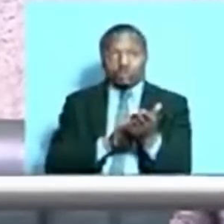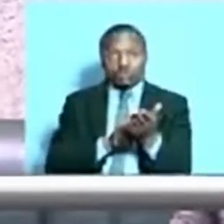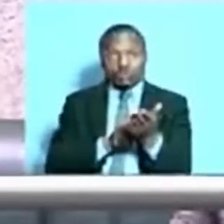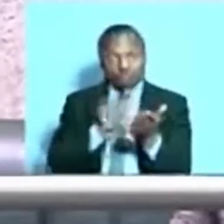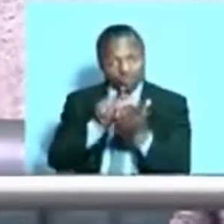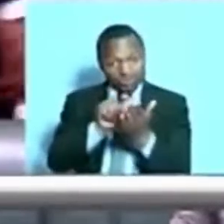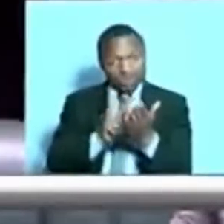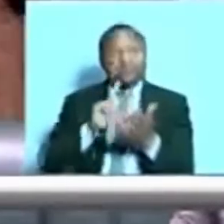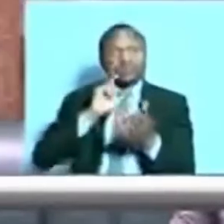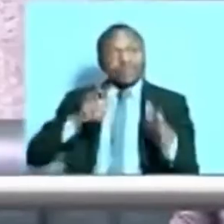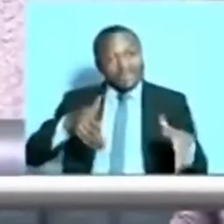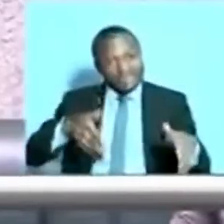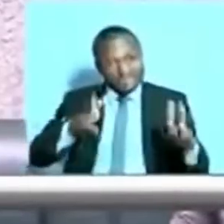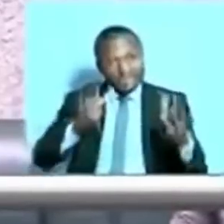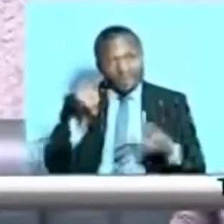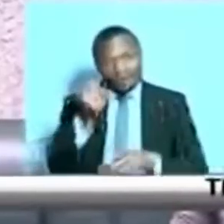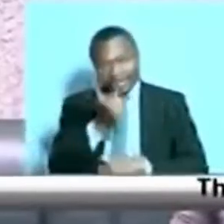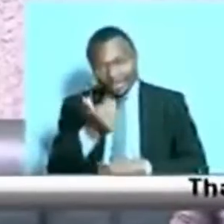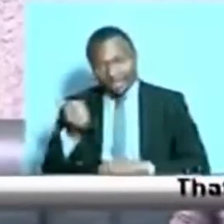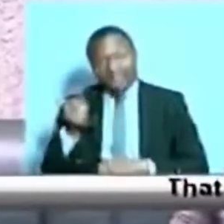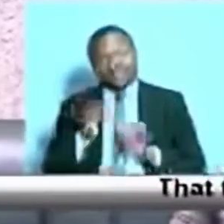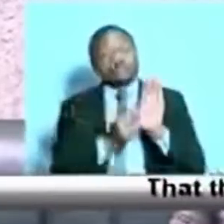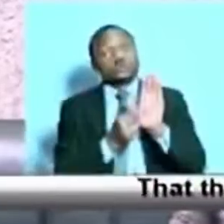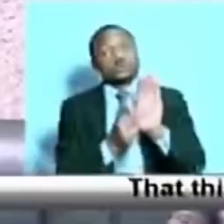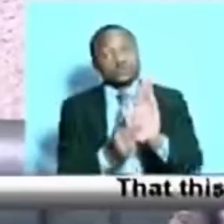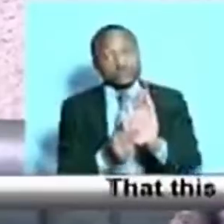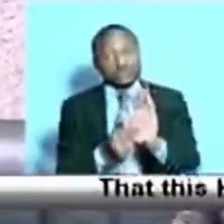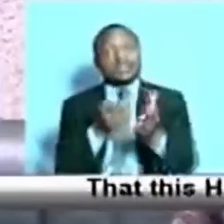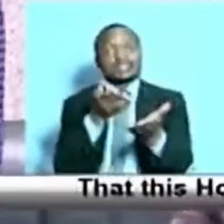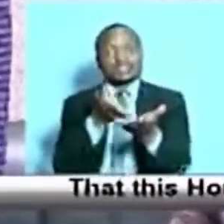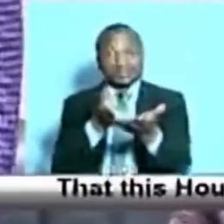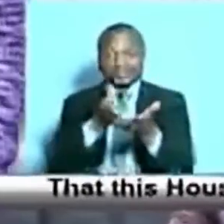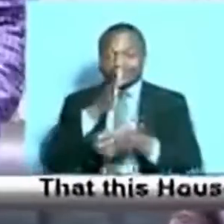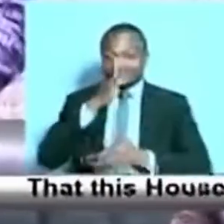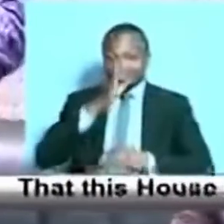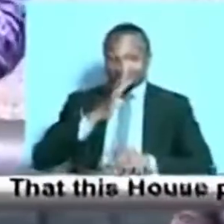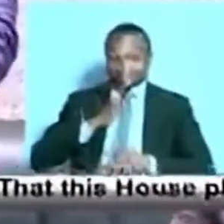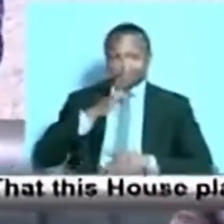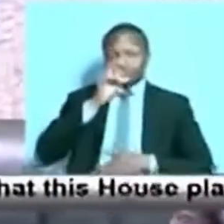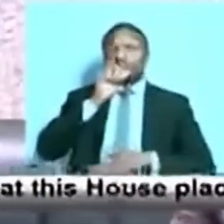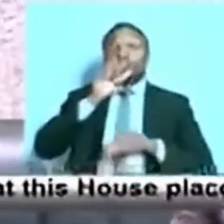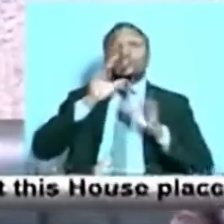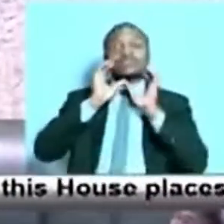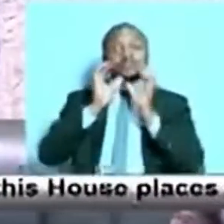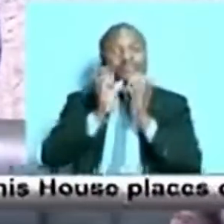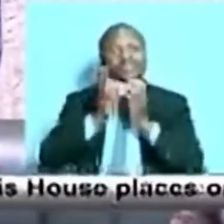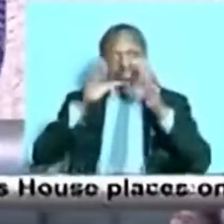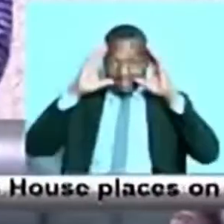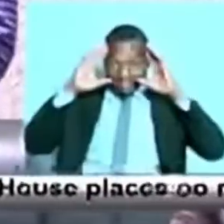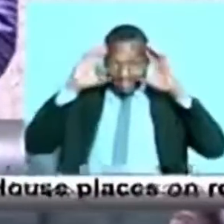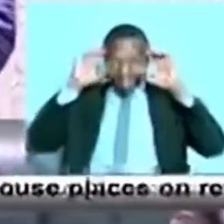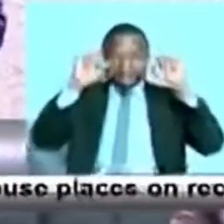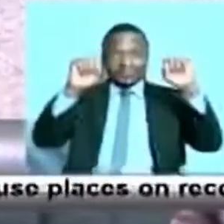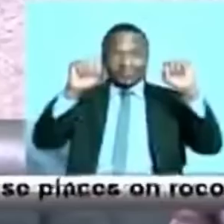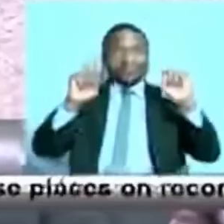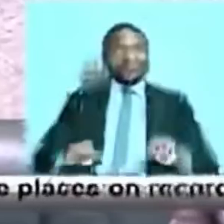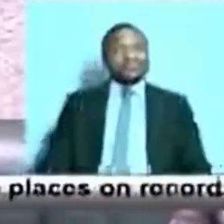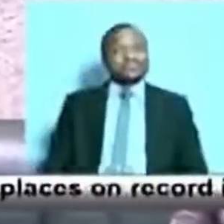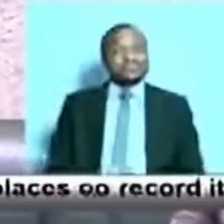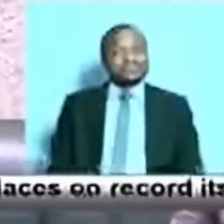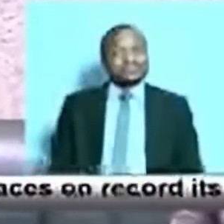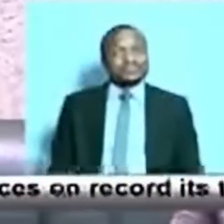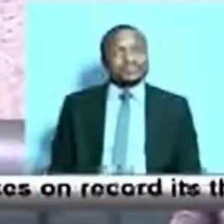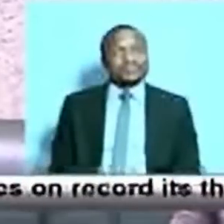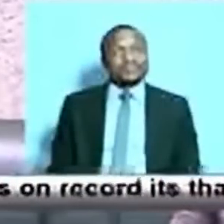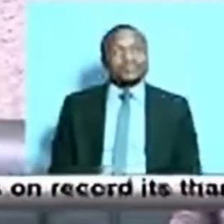another. And to demonstrate that, Madam Speaker, the Mozambican president had